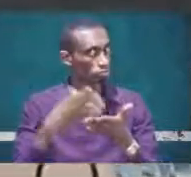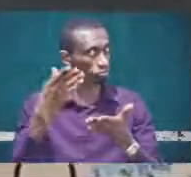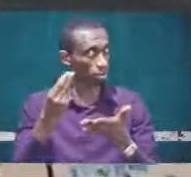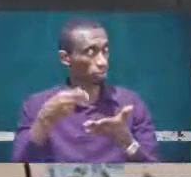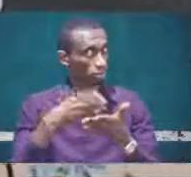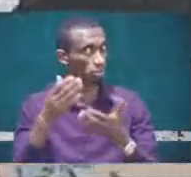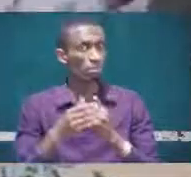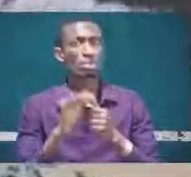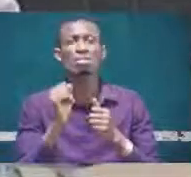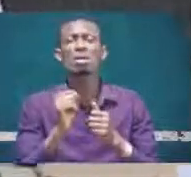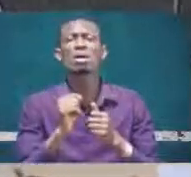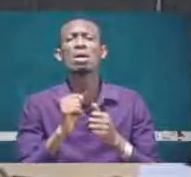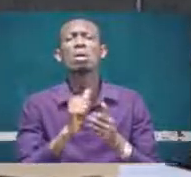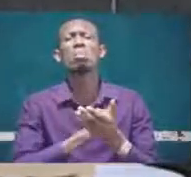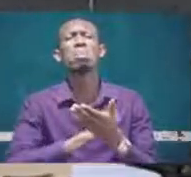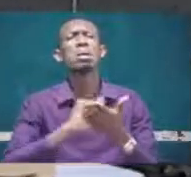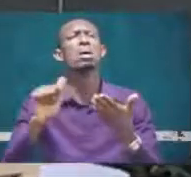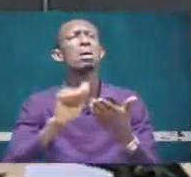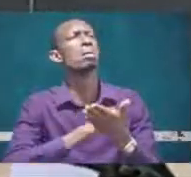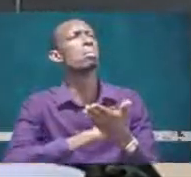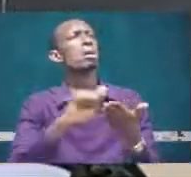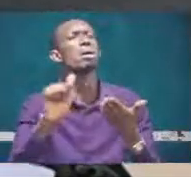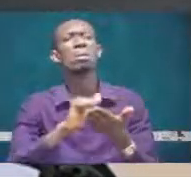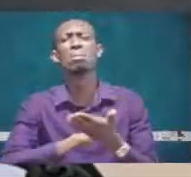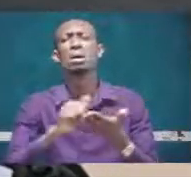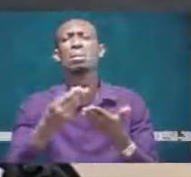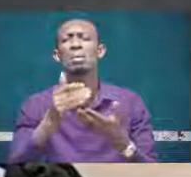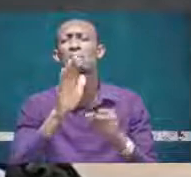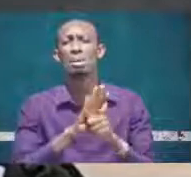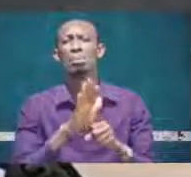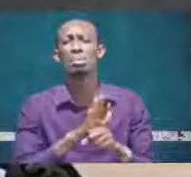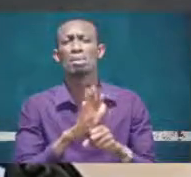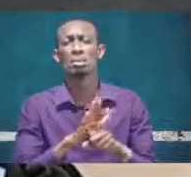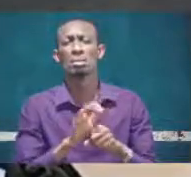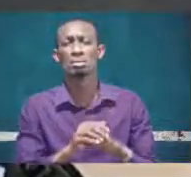plenty of money, this will